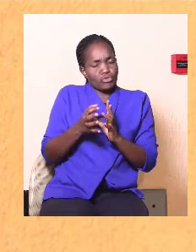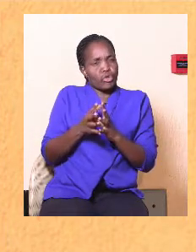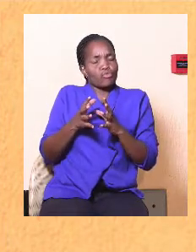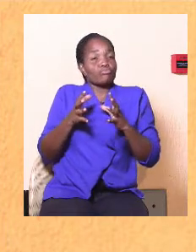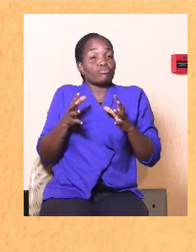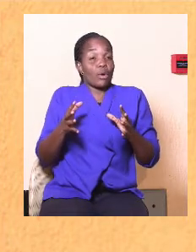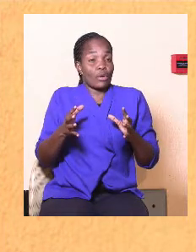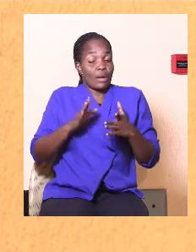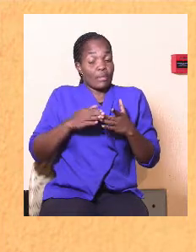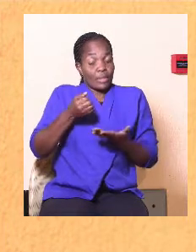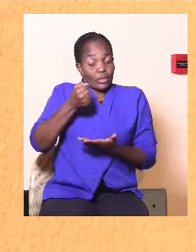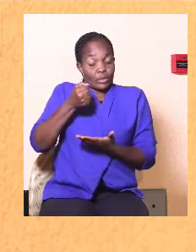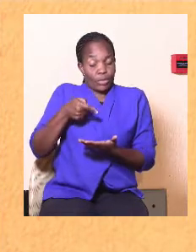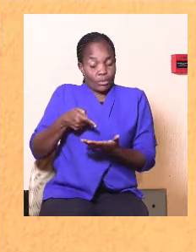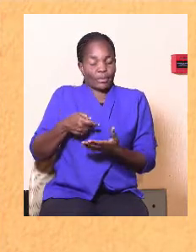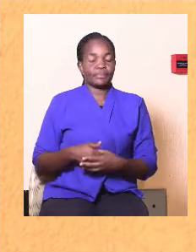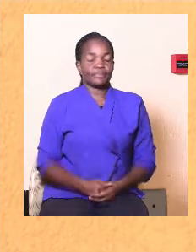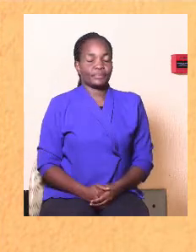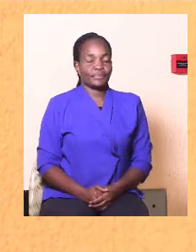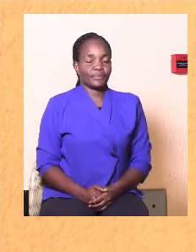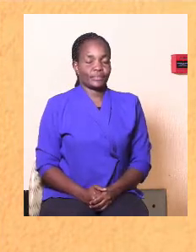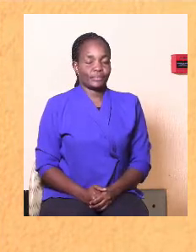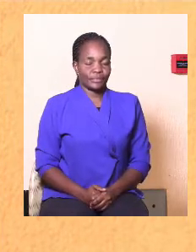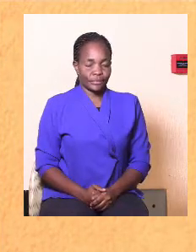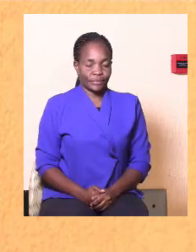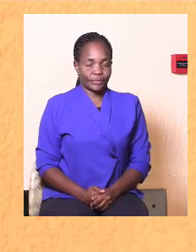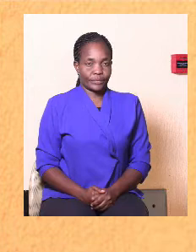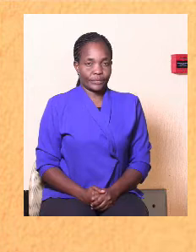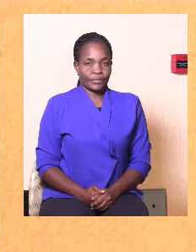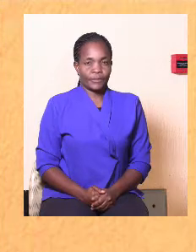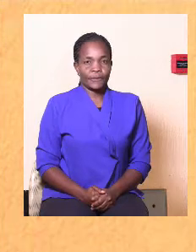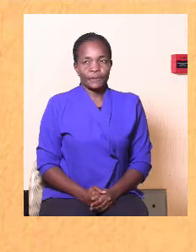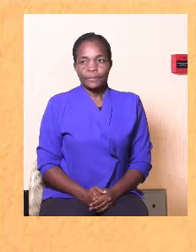about this grant, because that's what we are launching today.